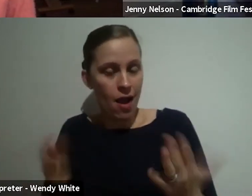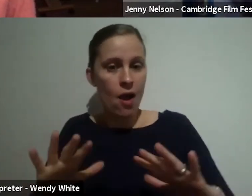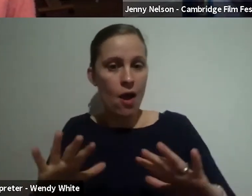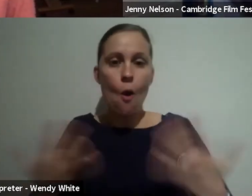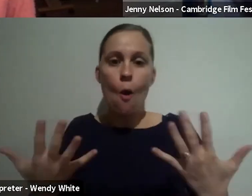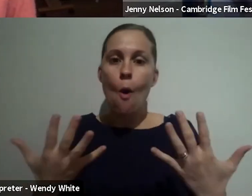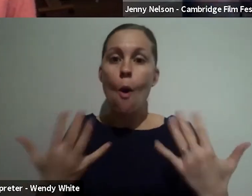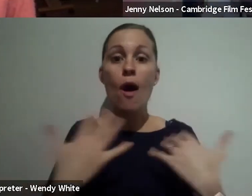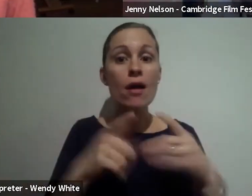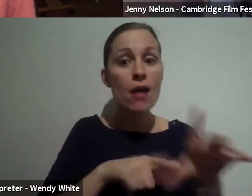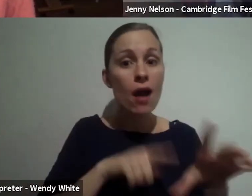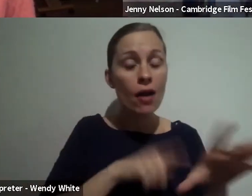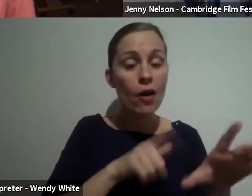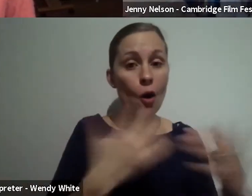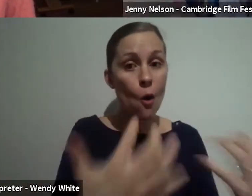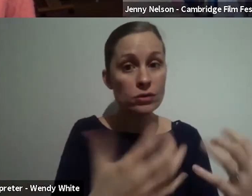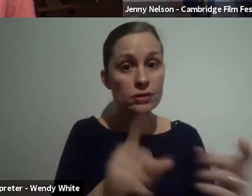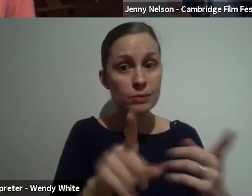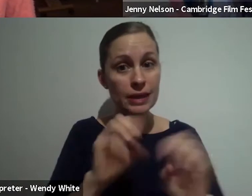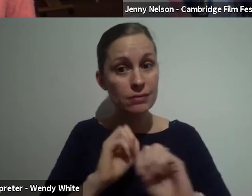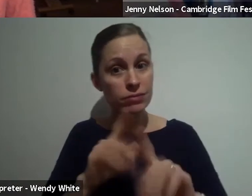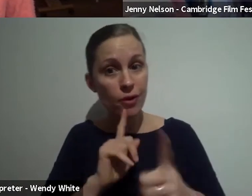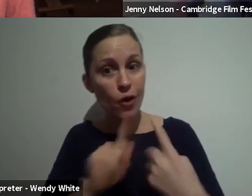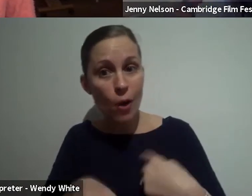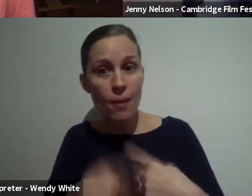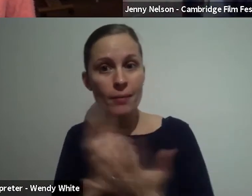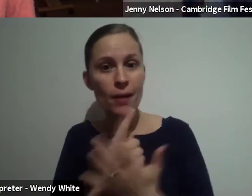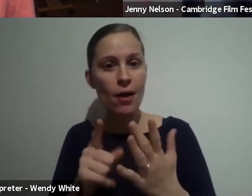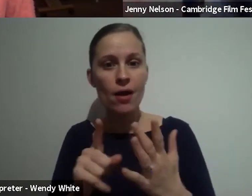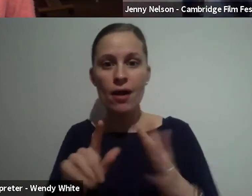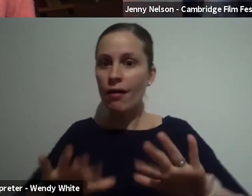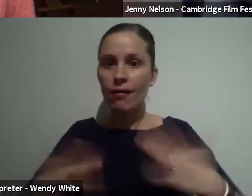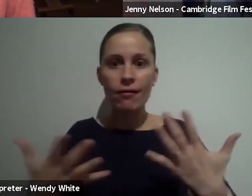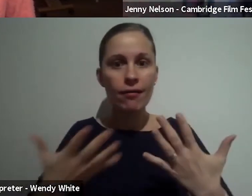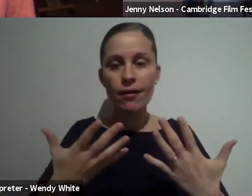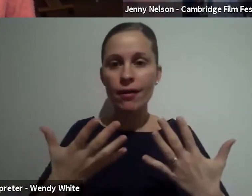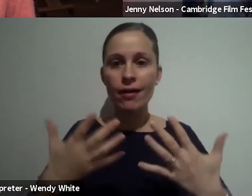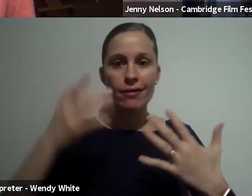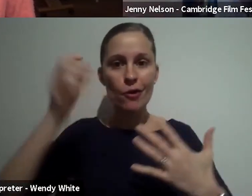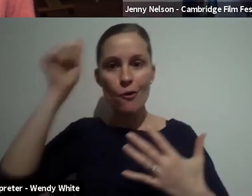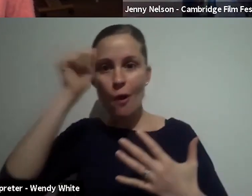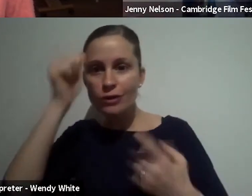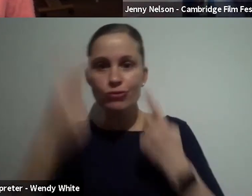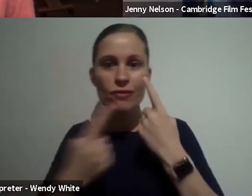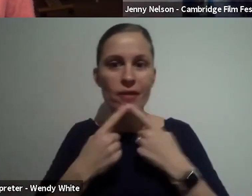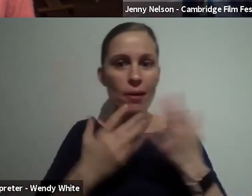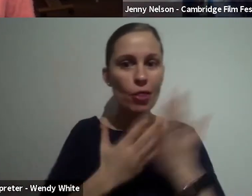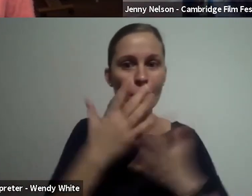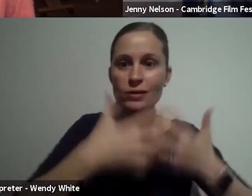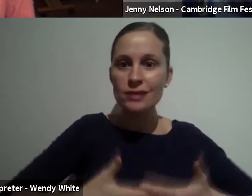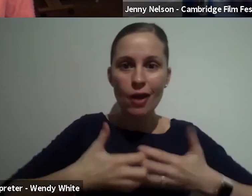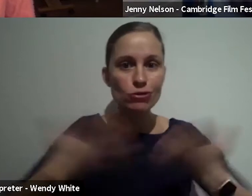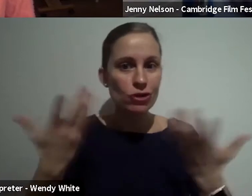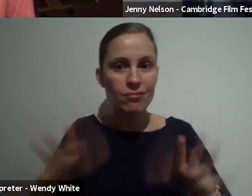members, younger audience members, commented on that lack of access to knowledge through the lack